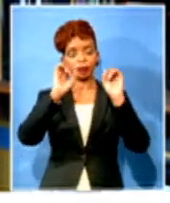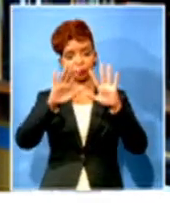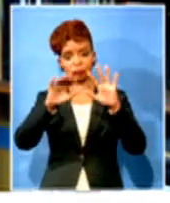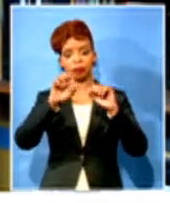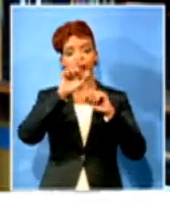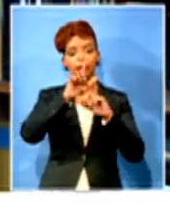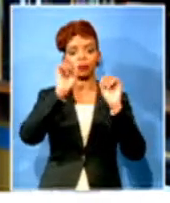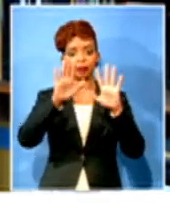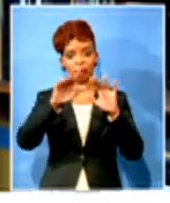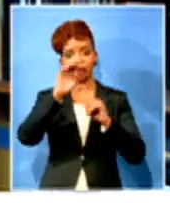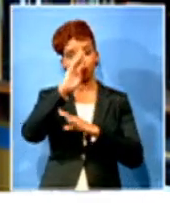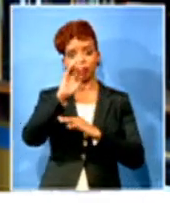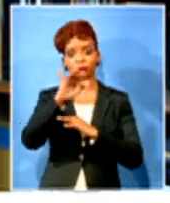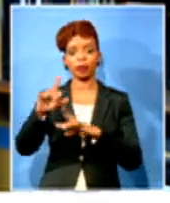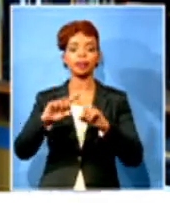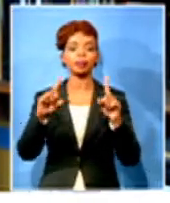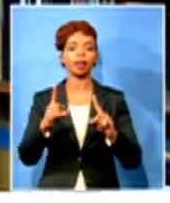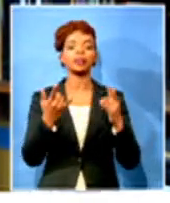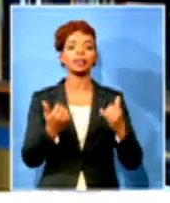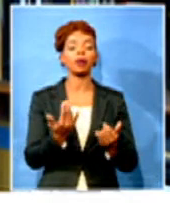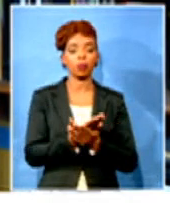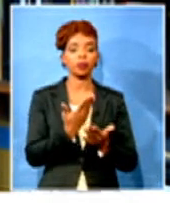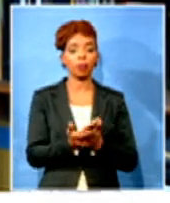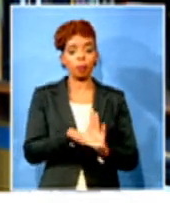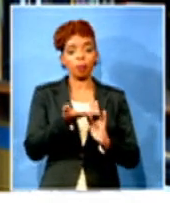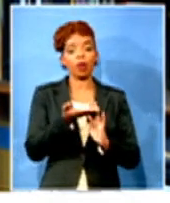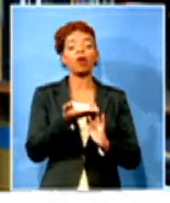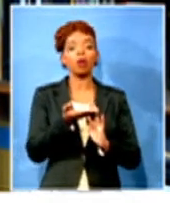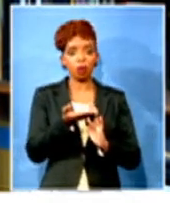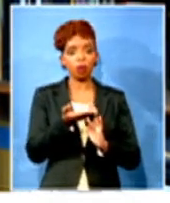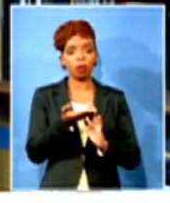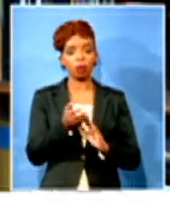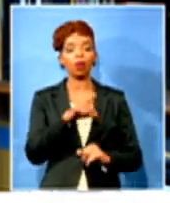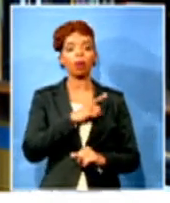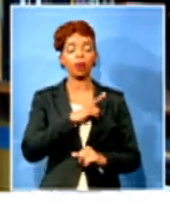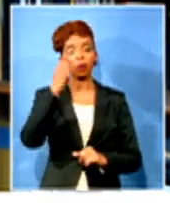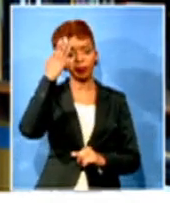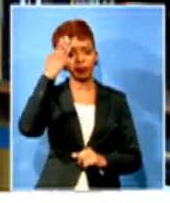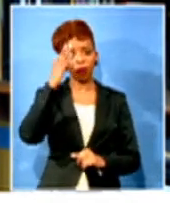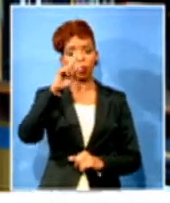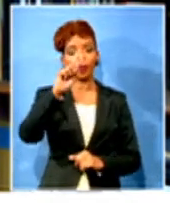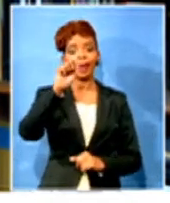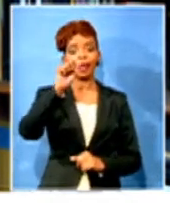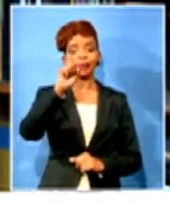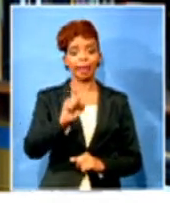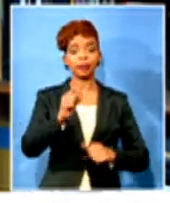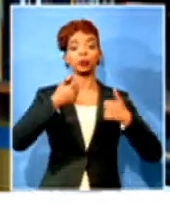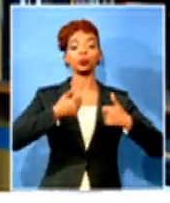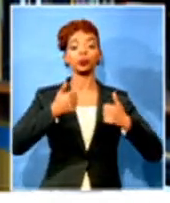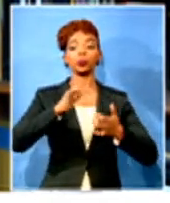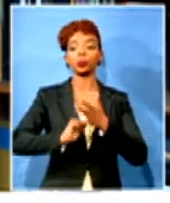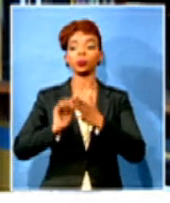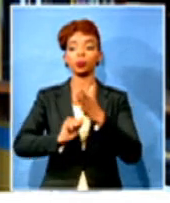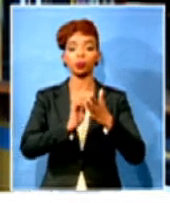to be a bit more, just to take a step back, because we know the tax collections are still underperforming. And we can